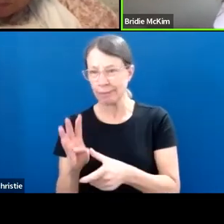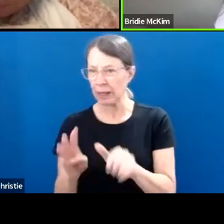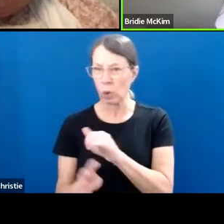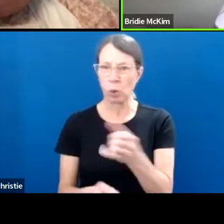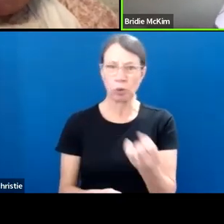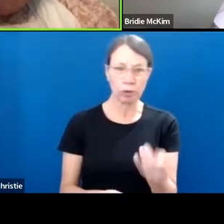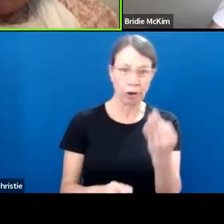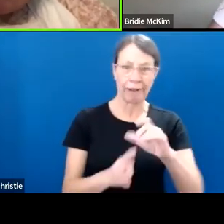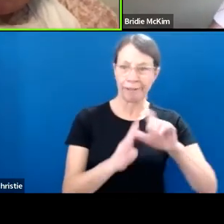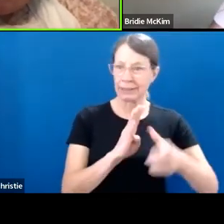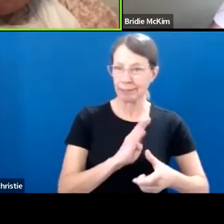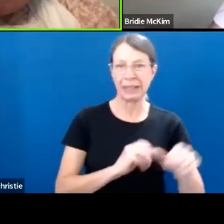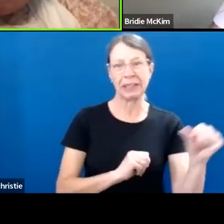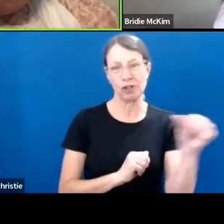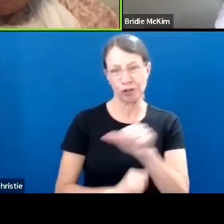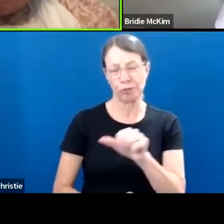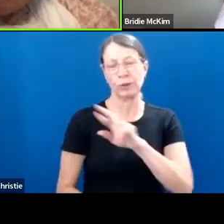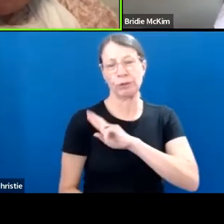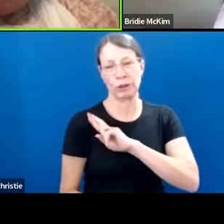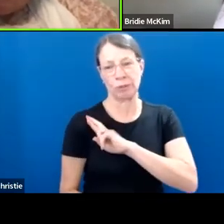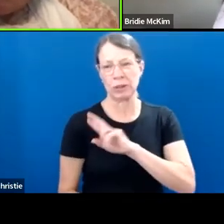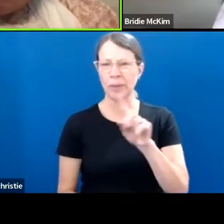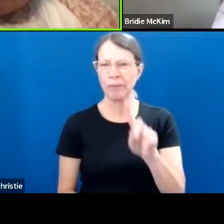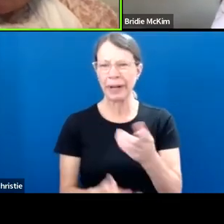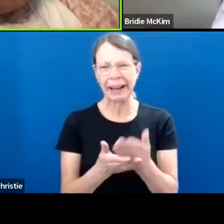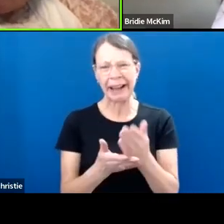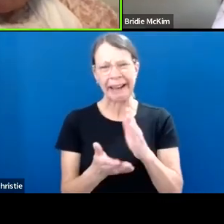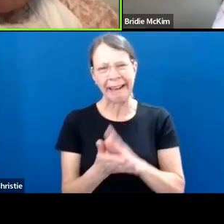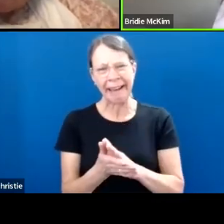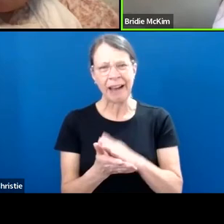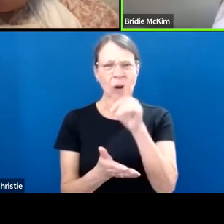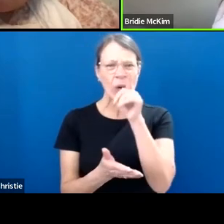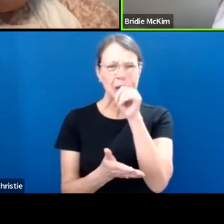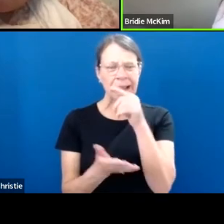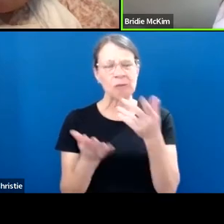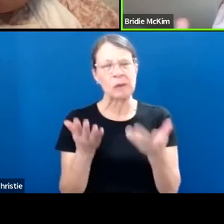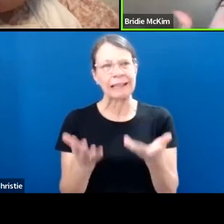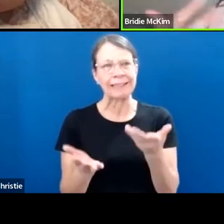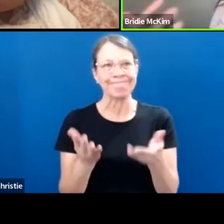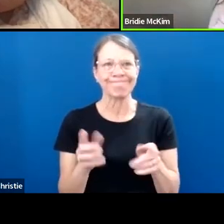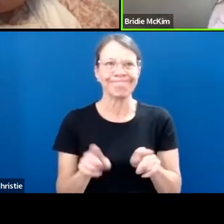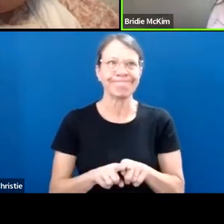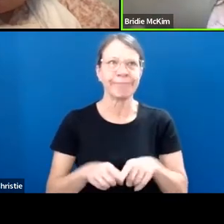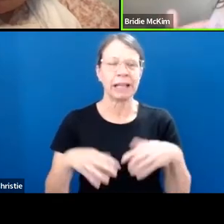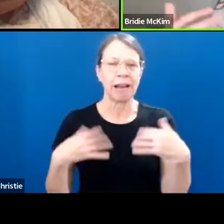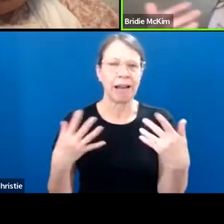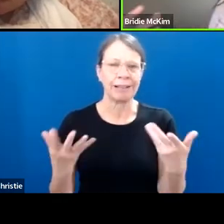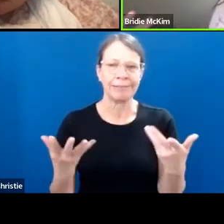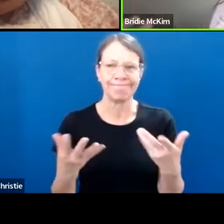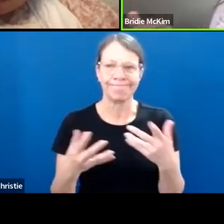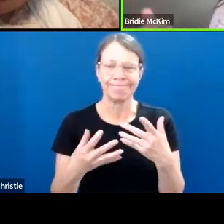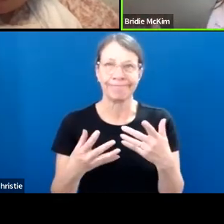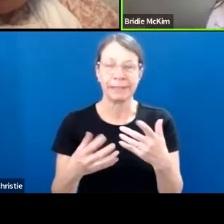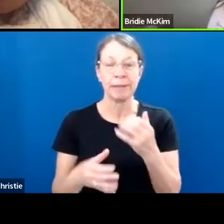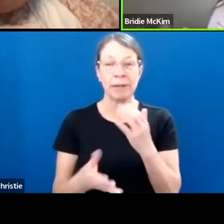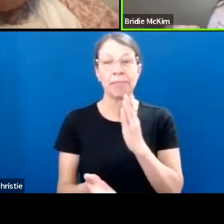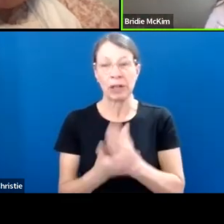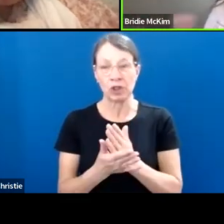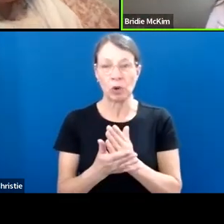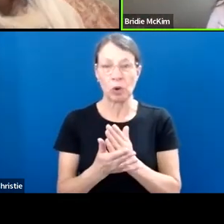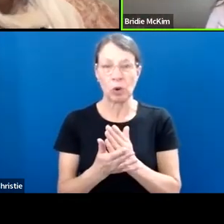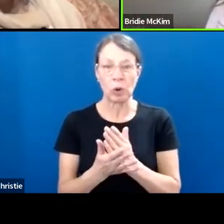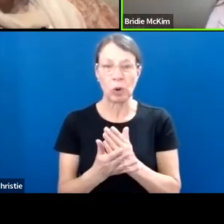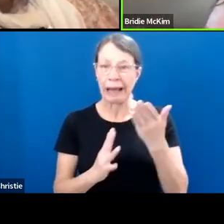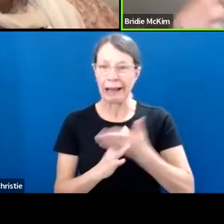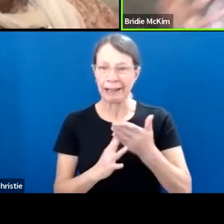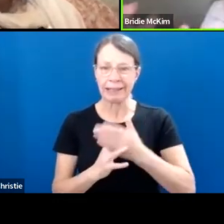that work as well. But how can we be, you know, becoming the norm, becoming the benchmark, becoming